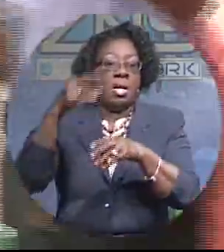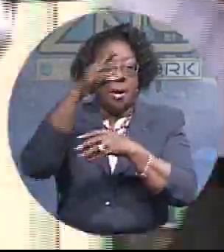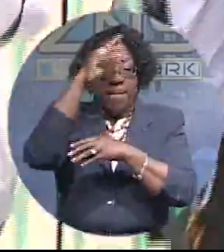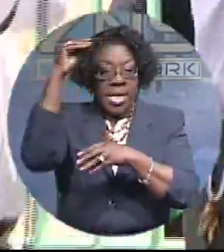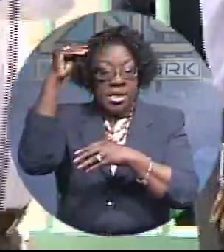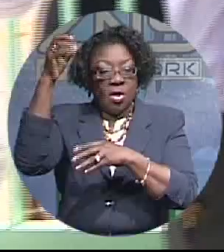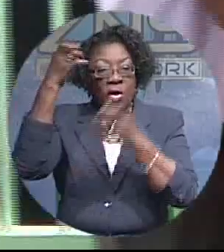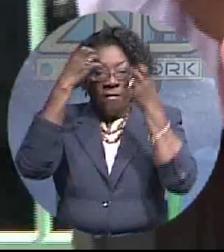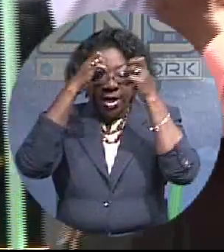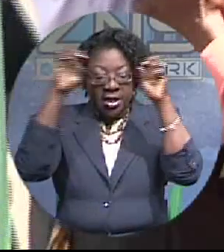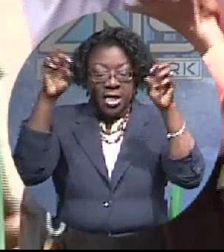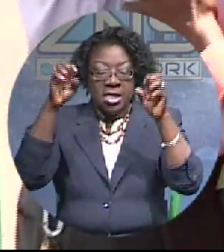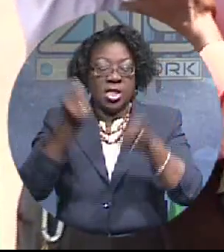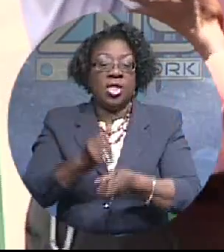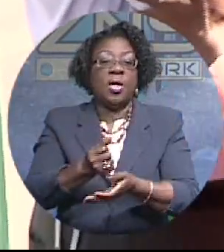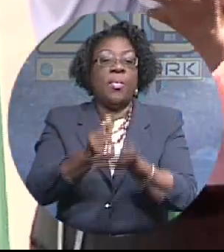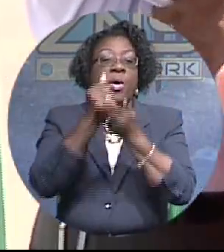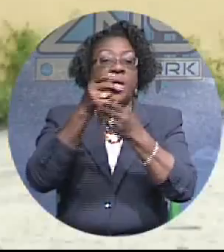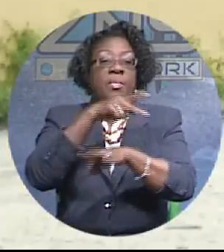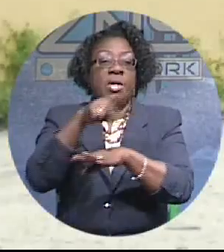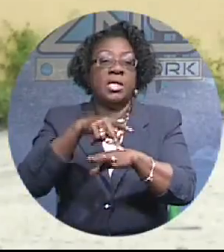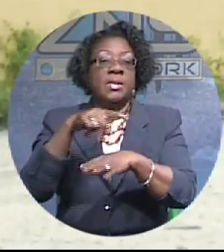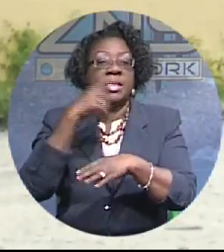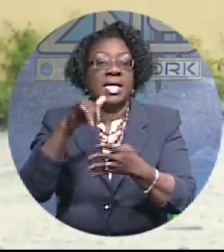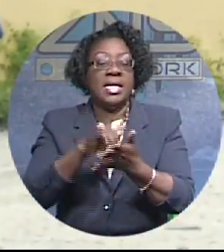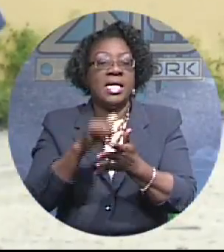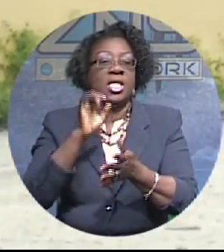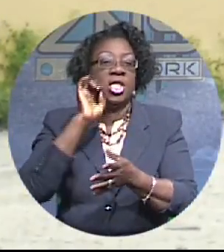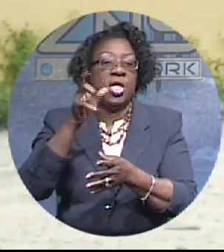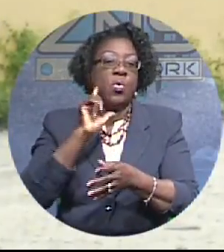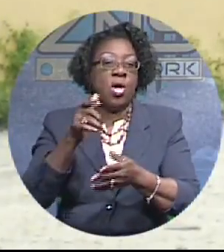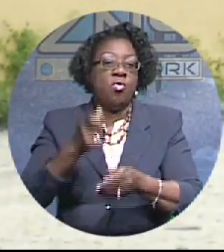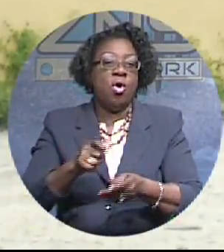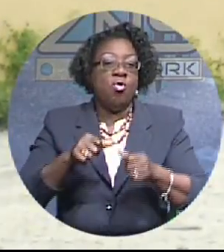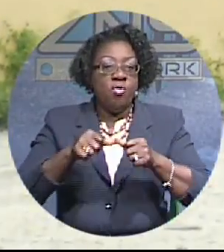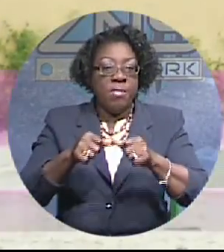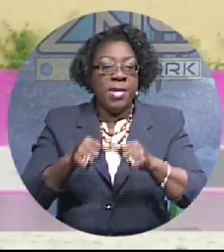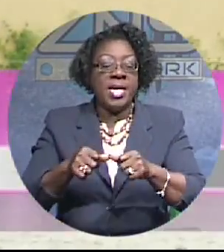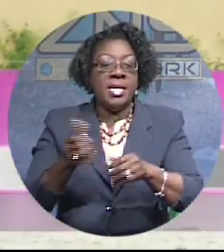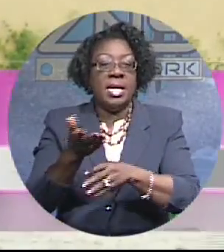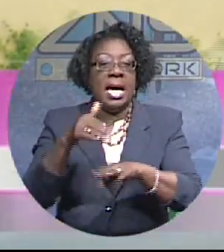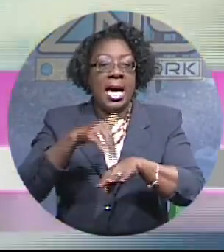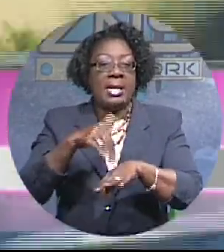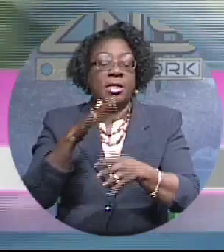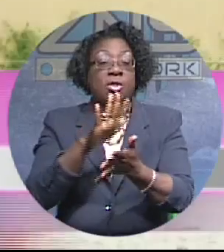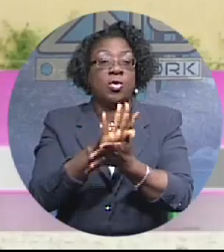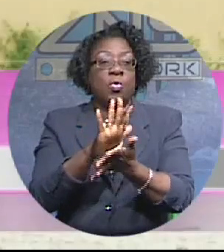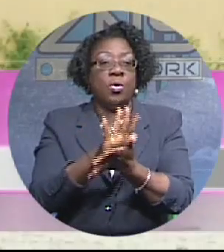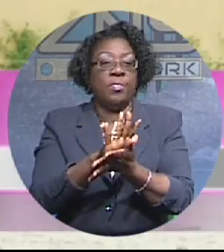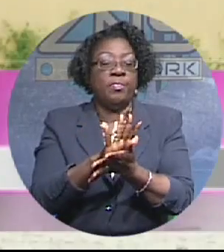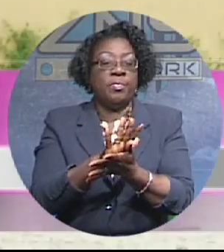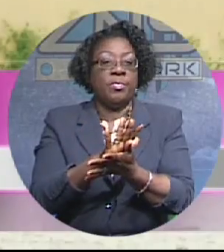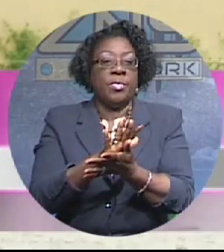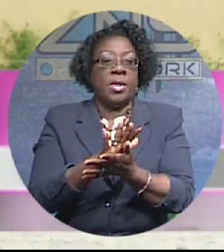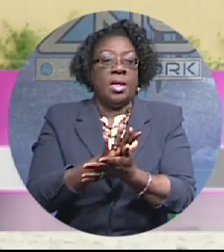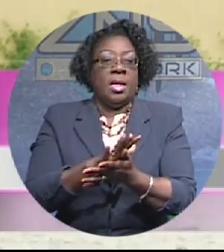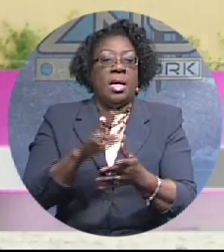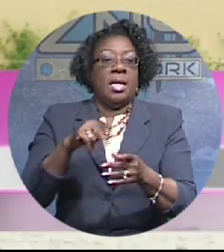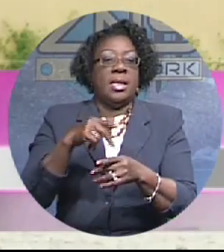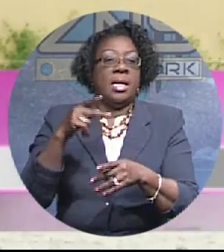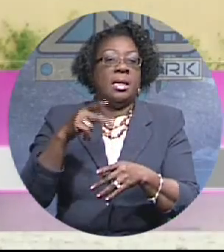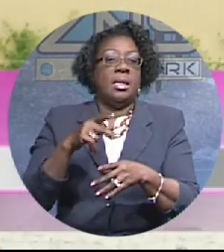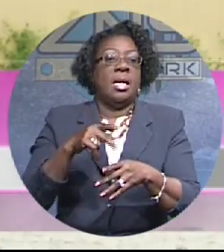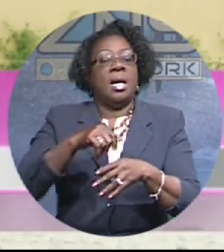principal, saying that she would remain in her post. This incident comes on the heels of an arrest and subsequent conviction of a parent in